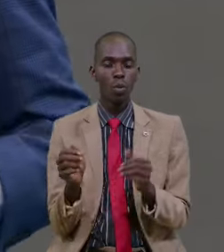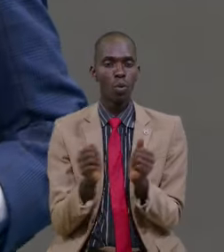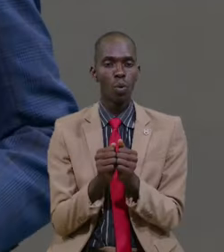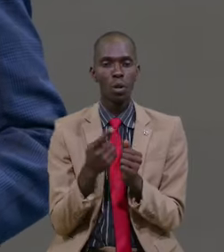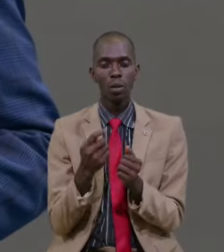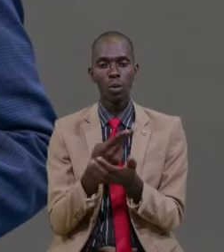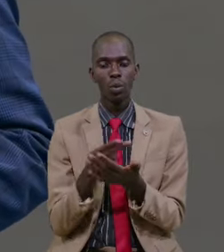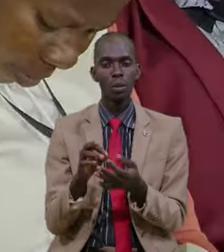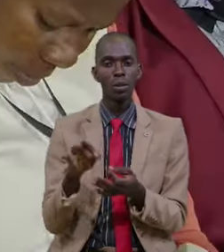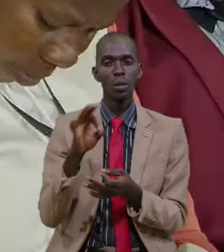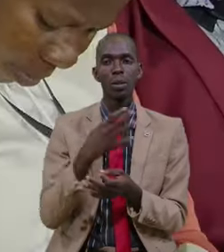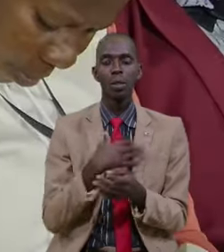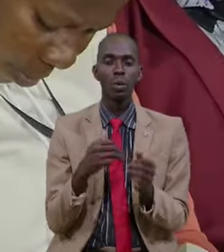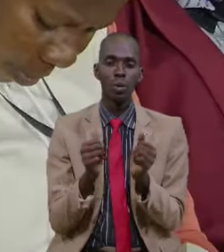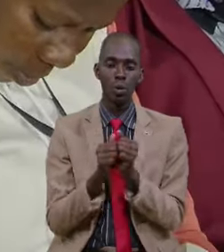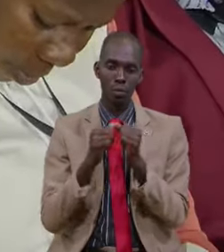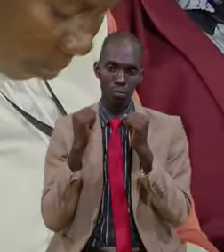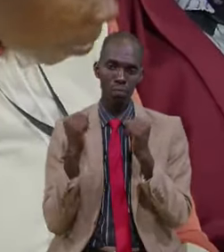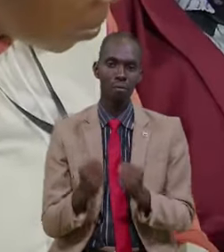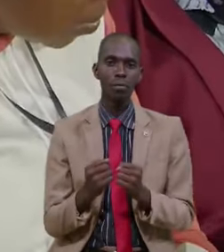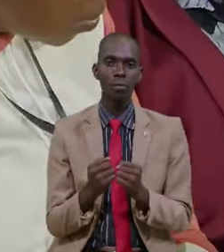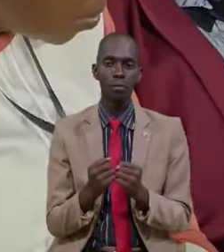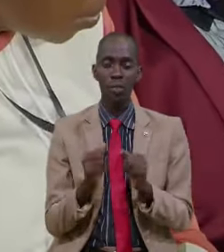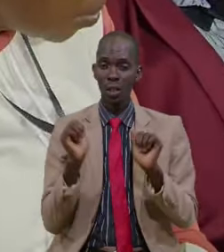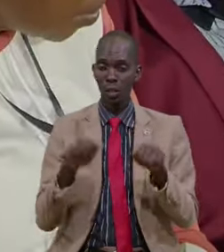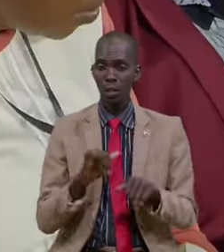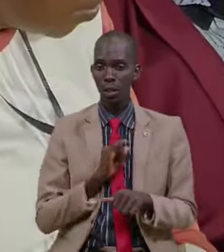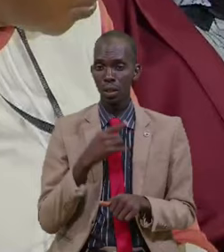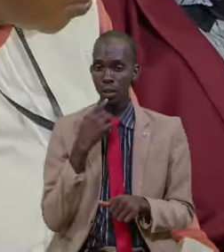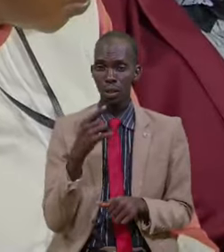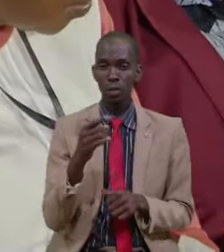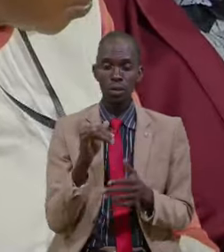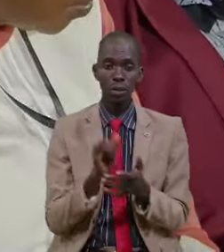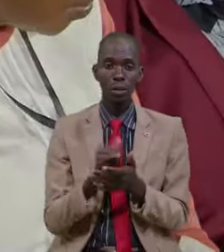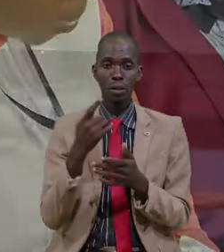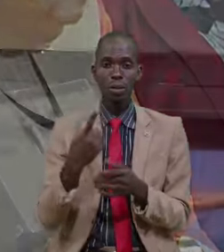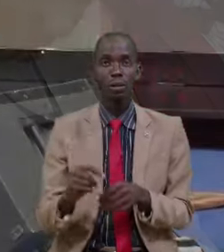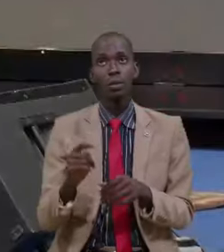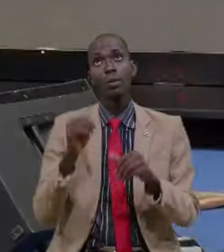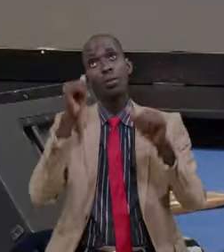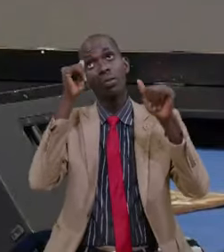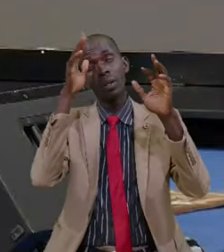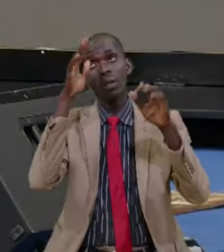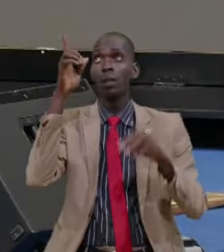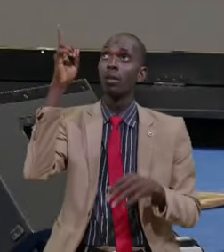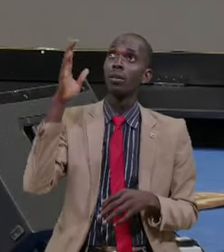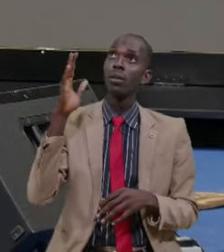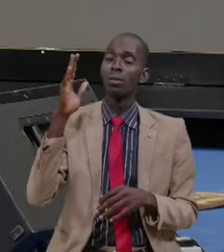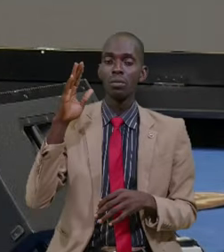Ghost and with power. Can I tell you that the Father, God, the